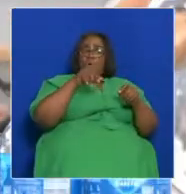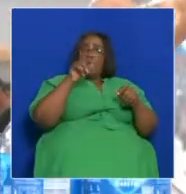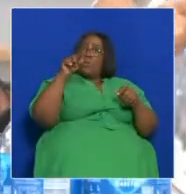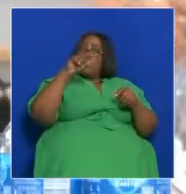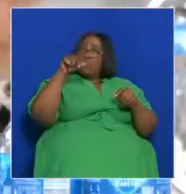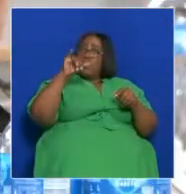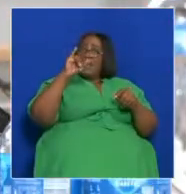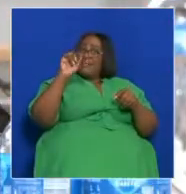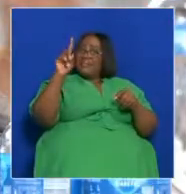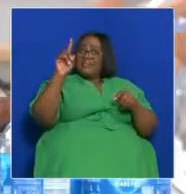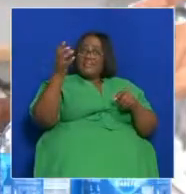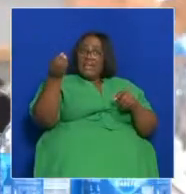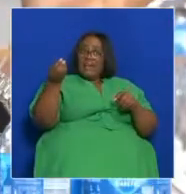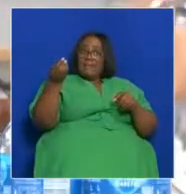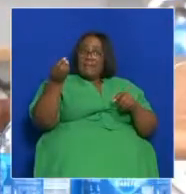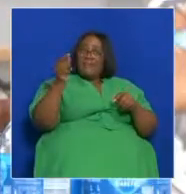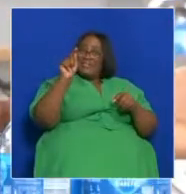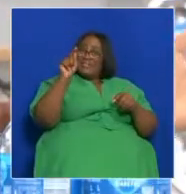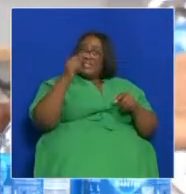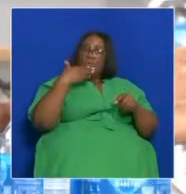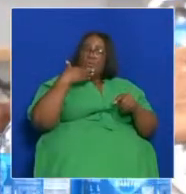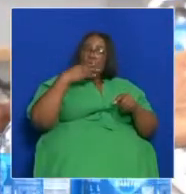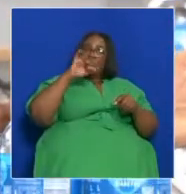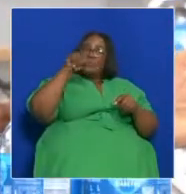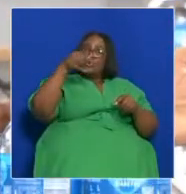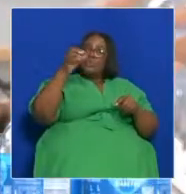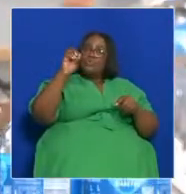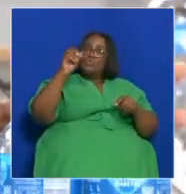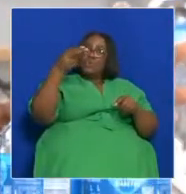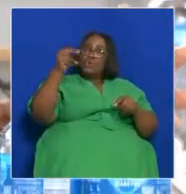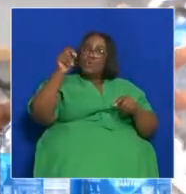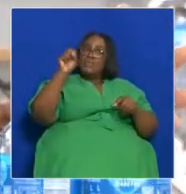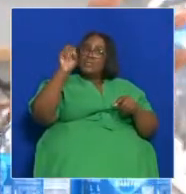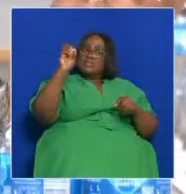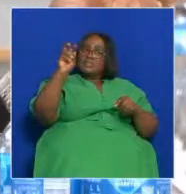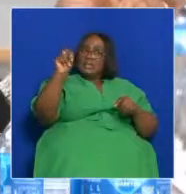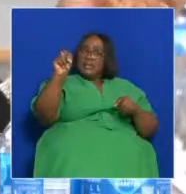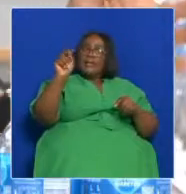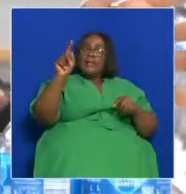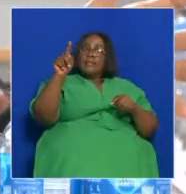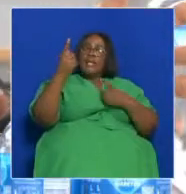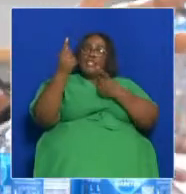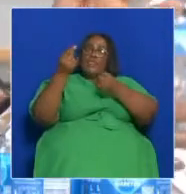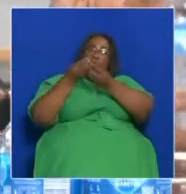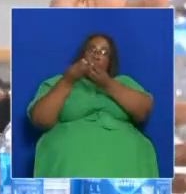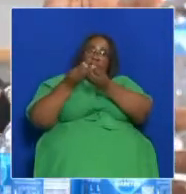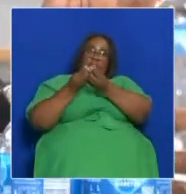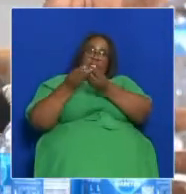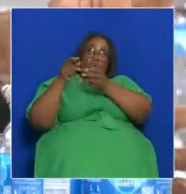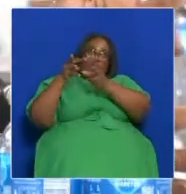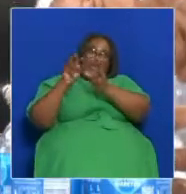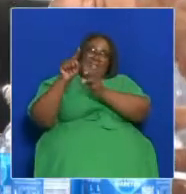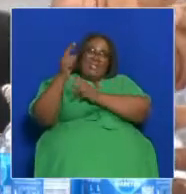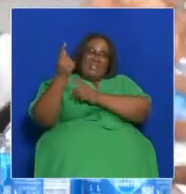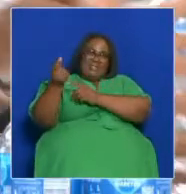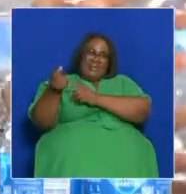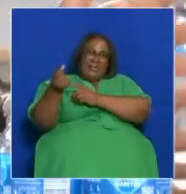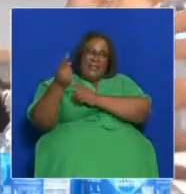of Ms. Johnson, who did things the way that she did and excluded you, or we had